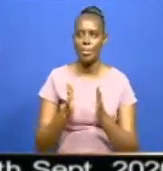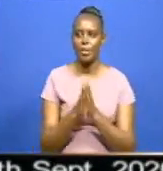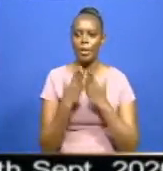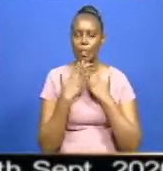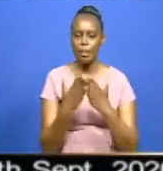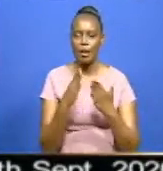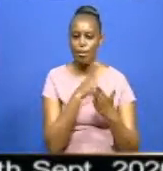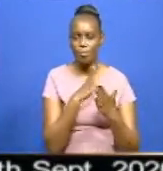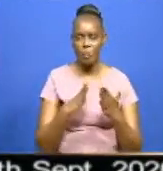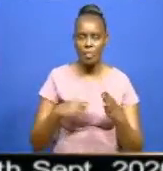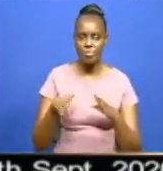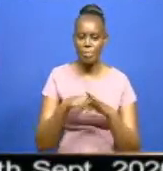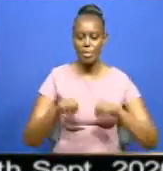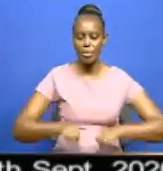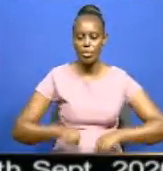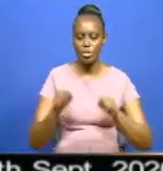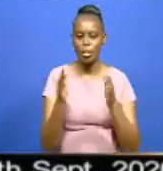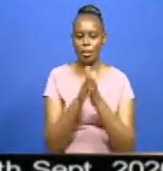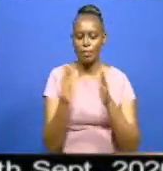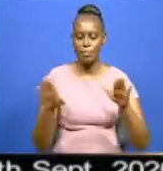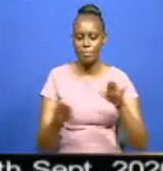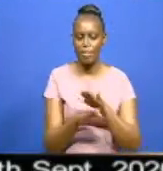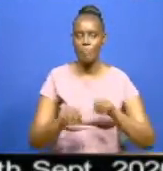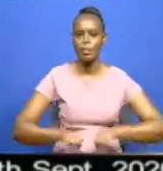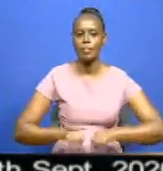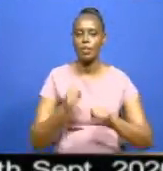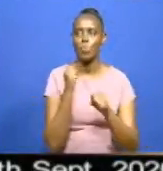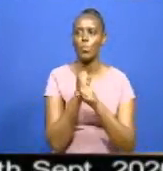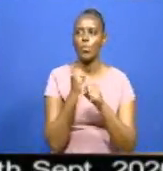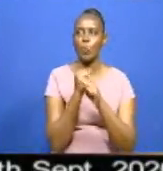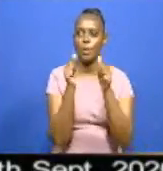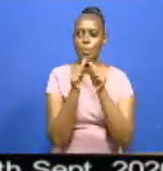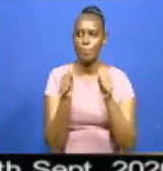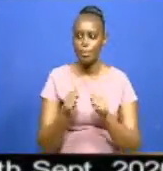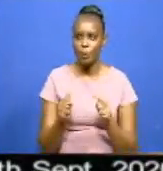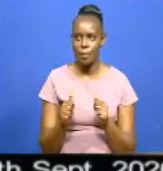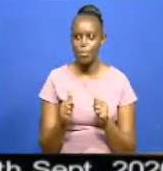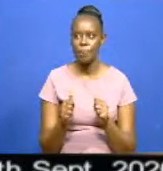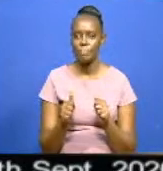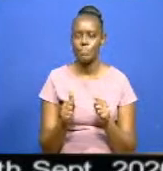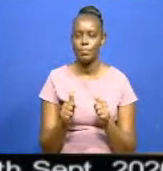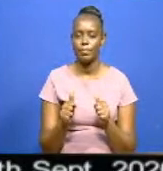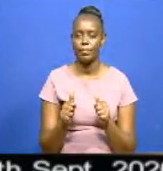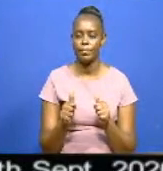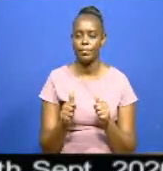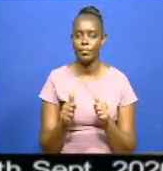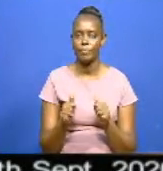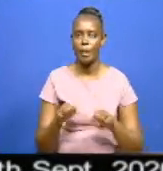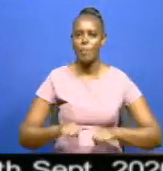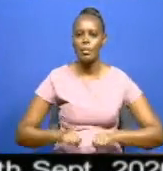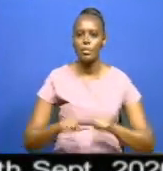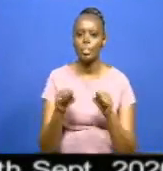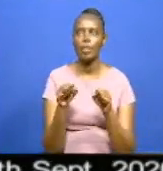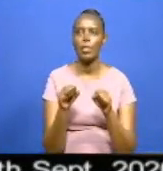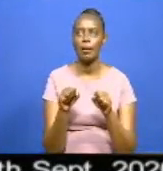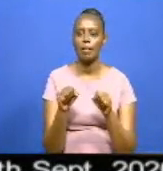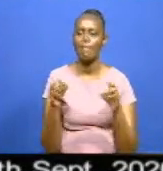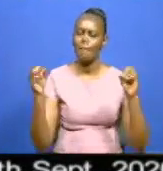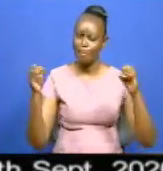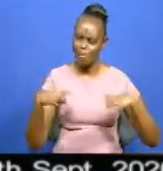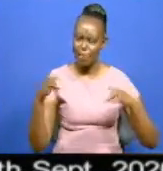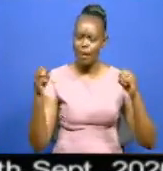committee members, the chairman and the vice chair, for having done such a good work. Mr. Chairman, it's very clear